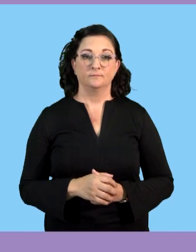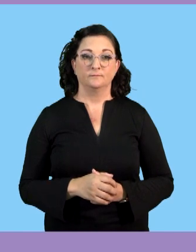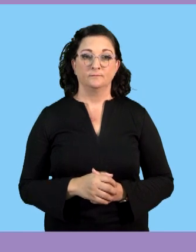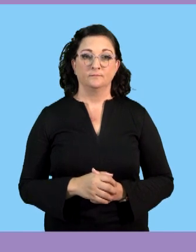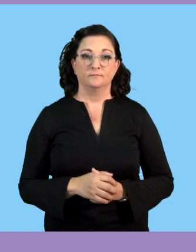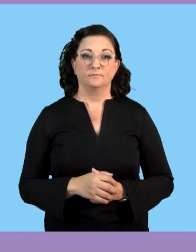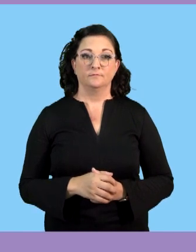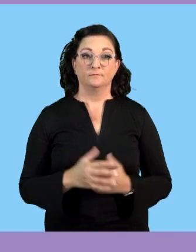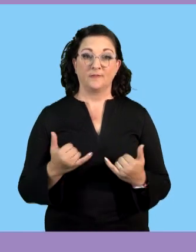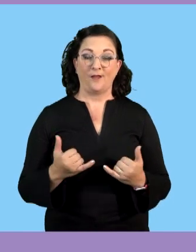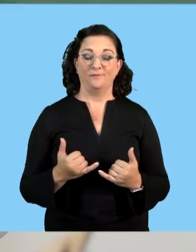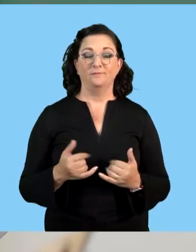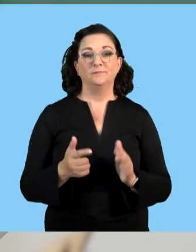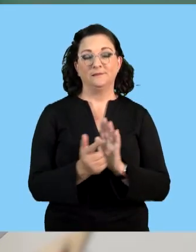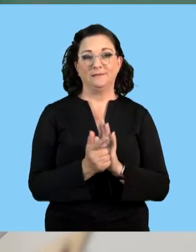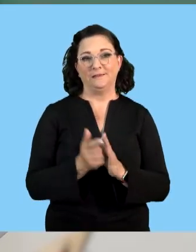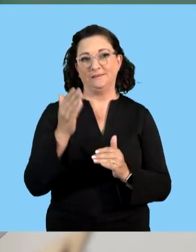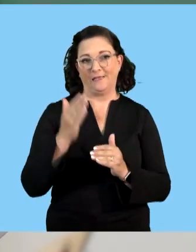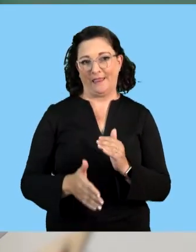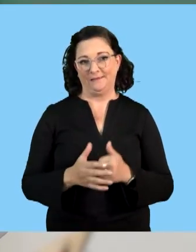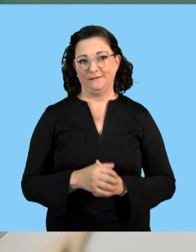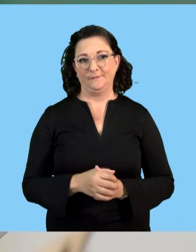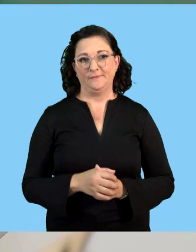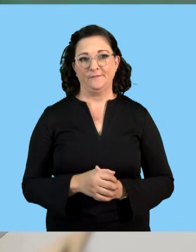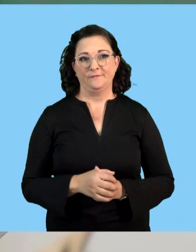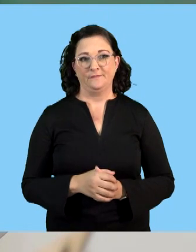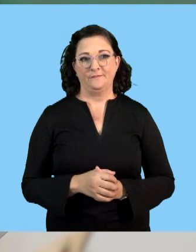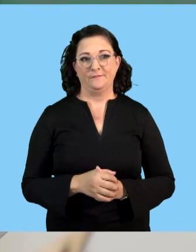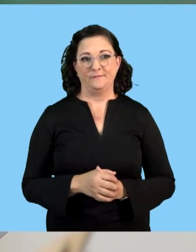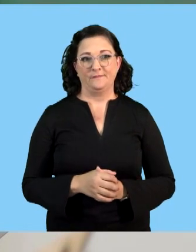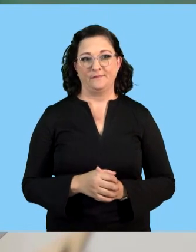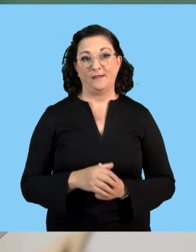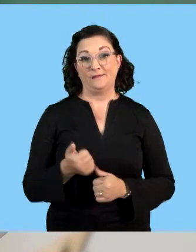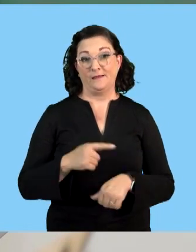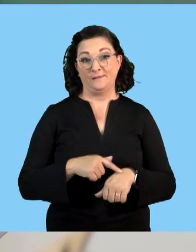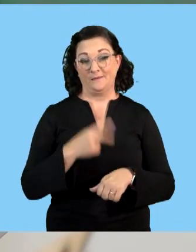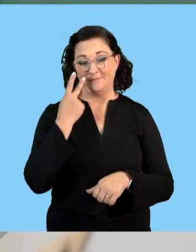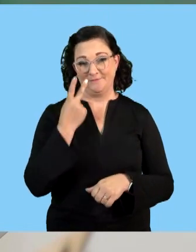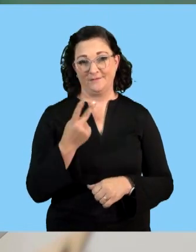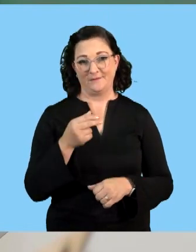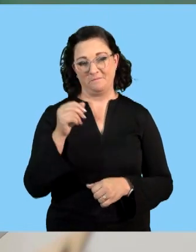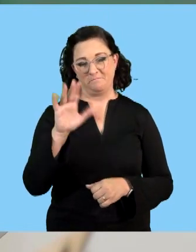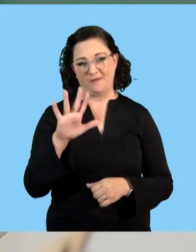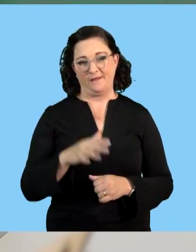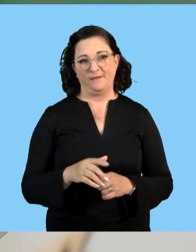And this takes us to the end of our lesson, and we'll see you next